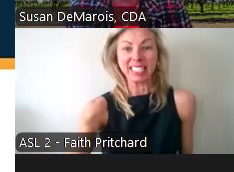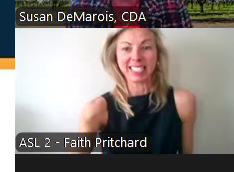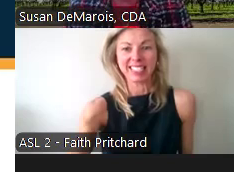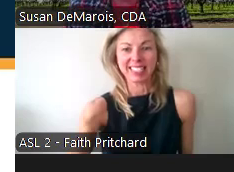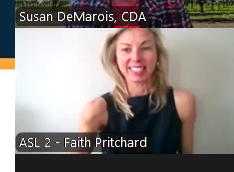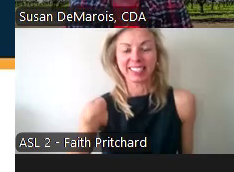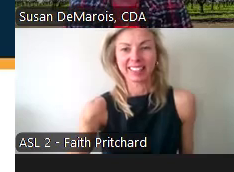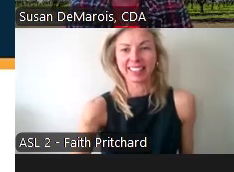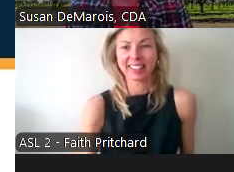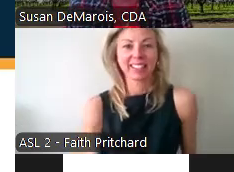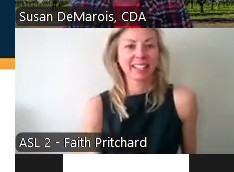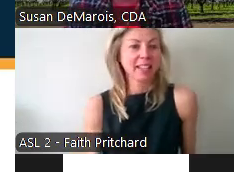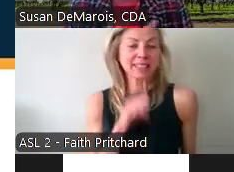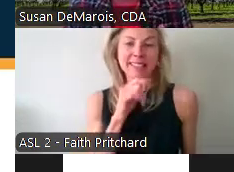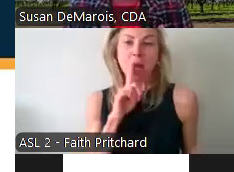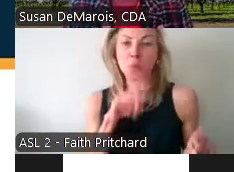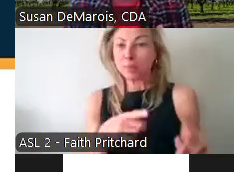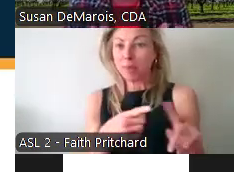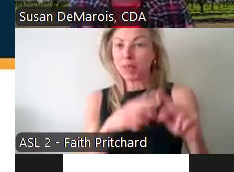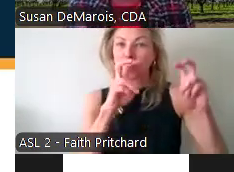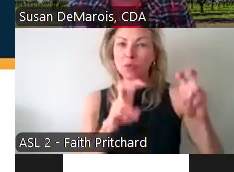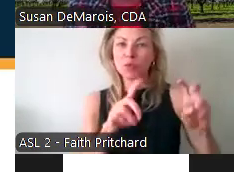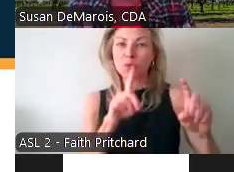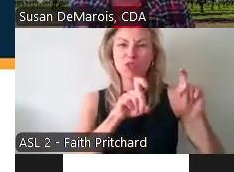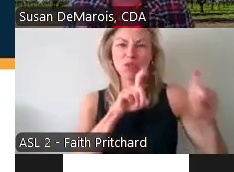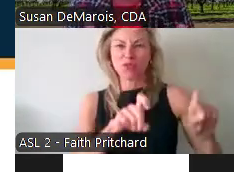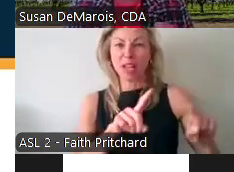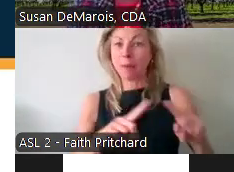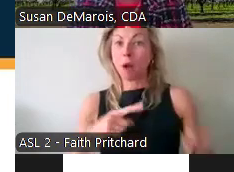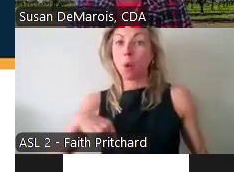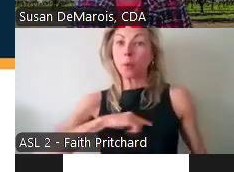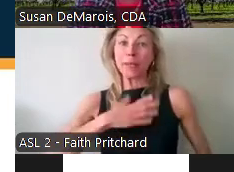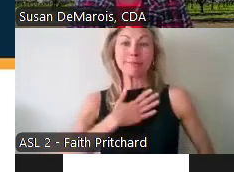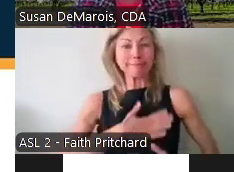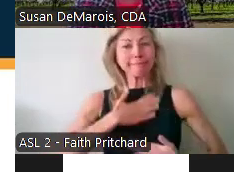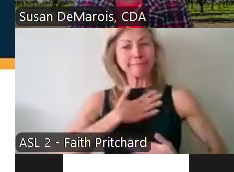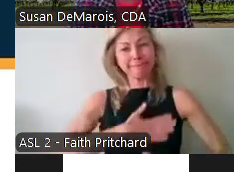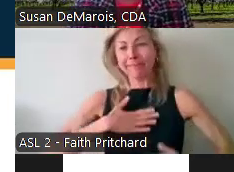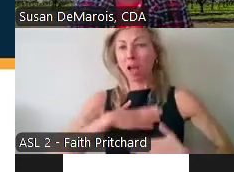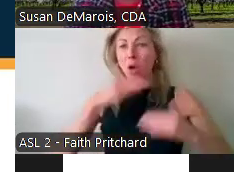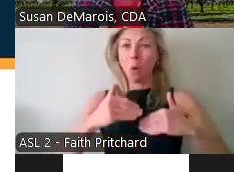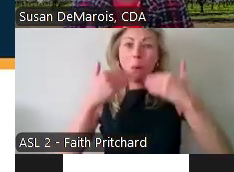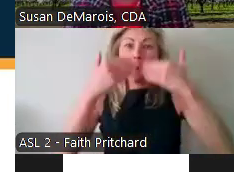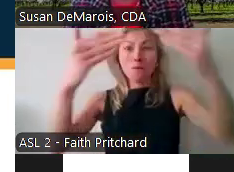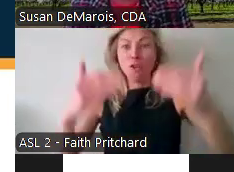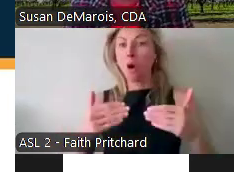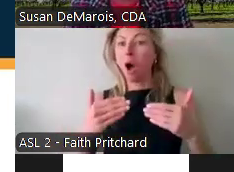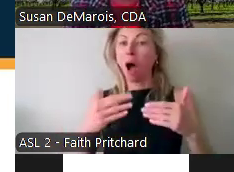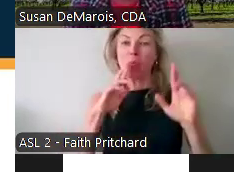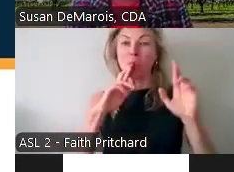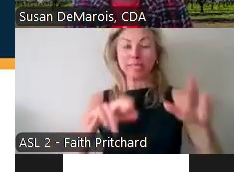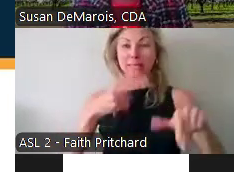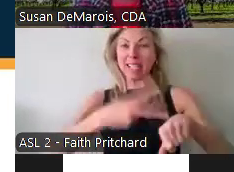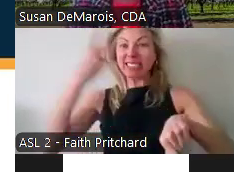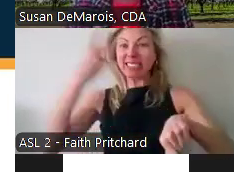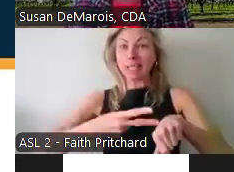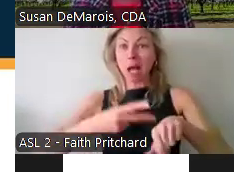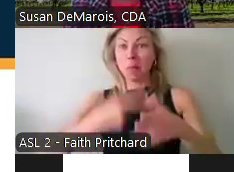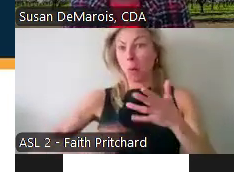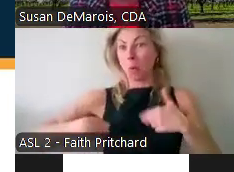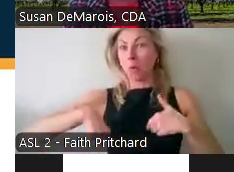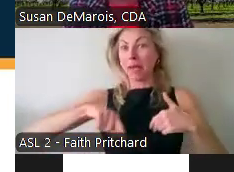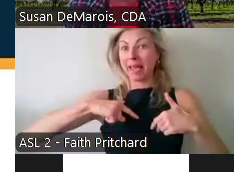survey. We're pleased that the overall response was double what we had hoped for. And